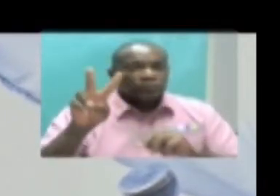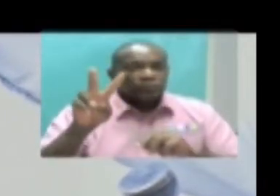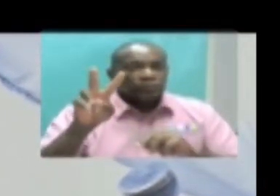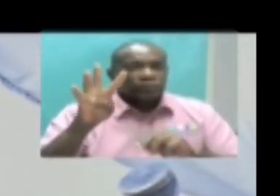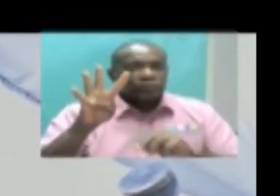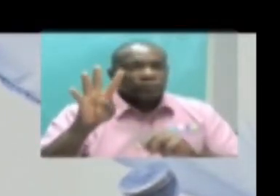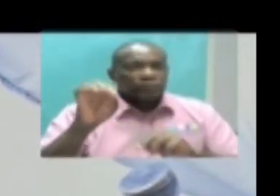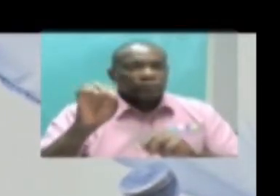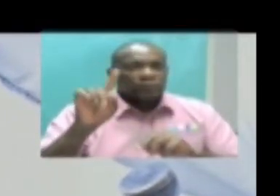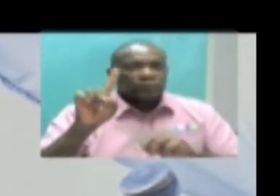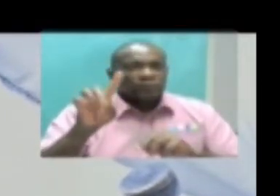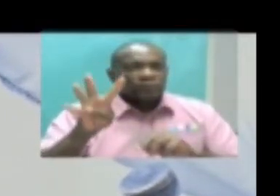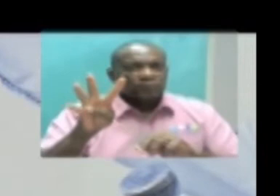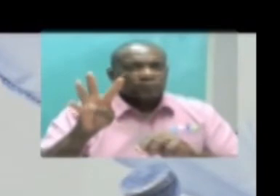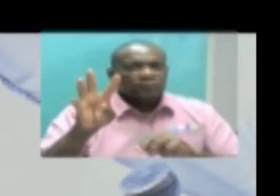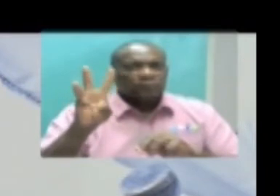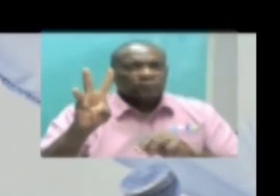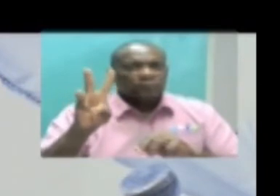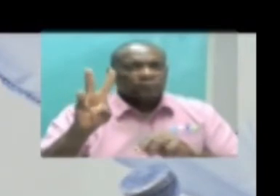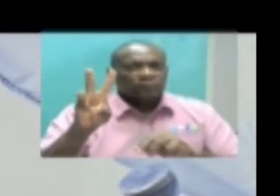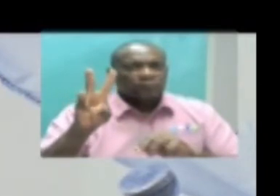622-4010. That number again,